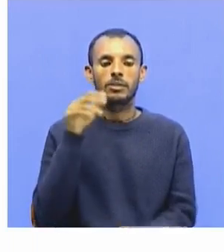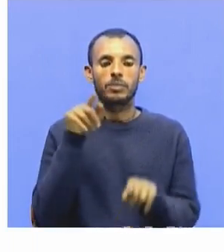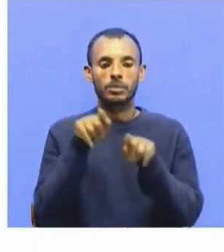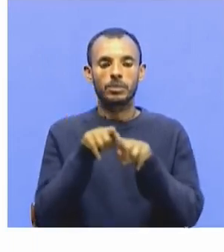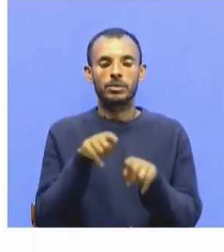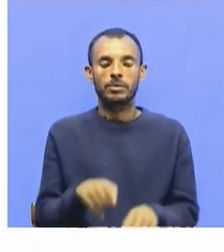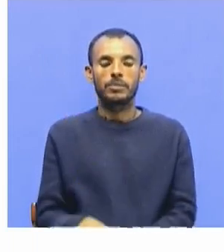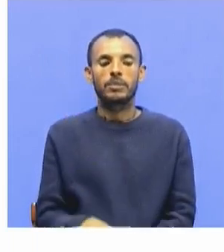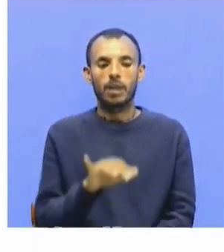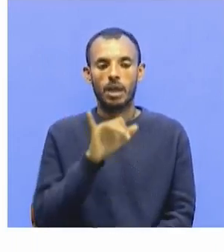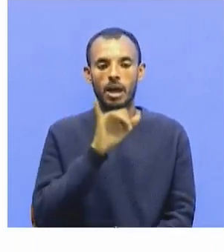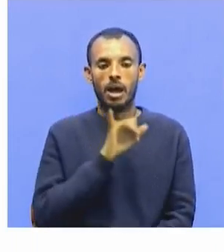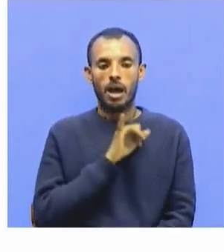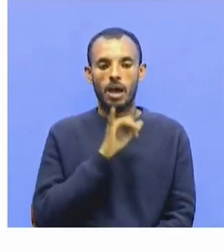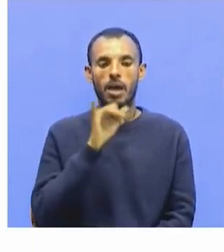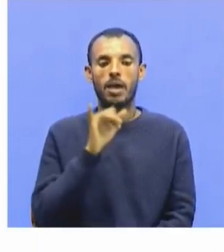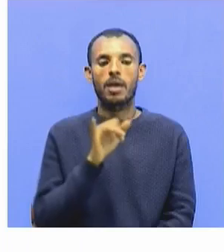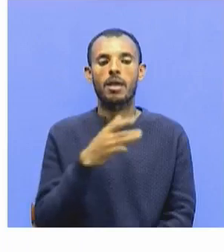I like